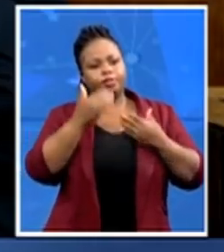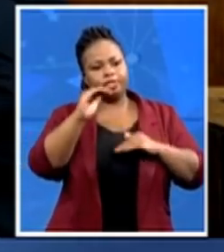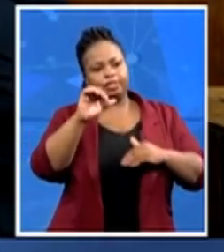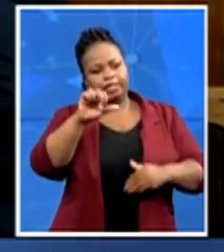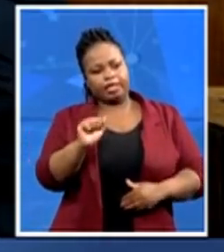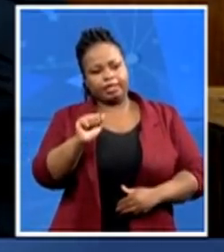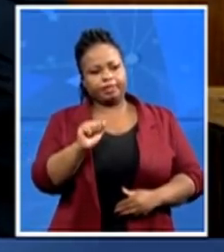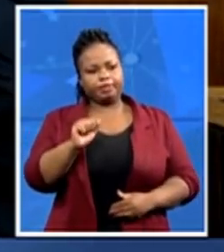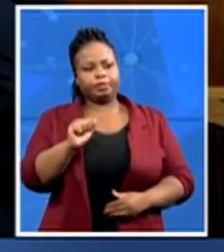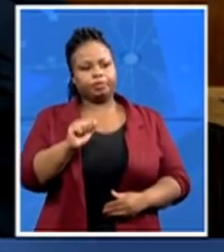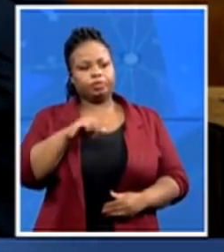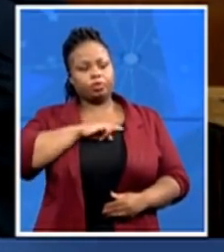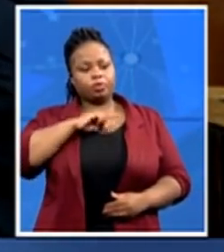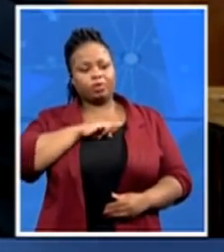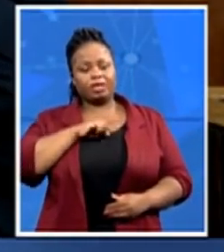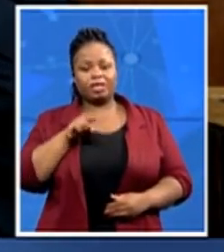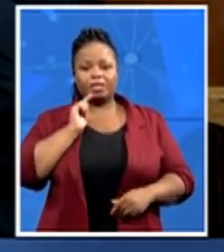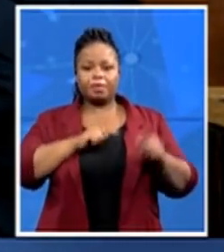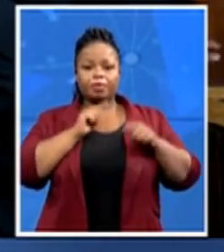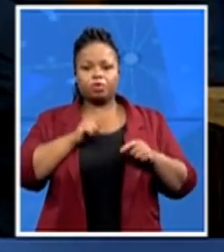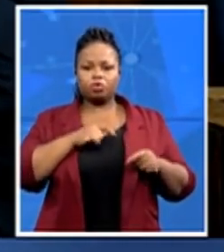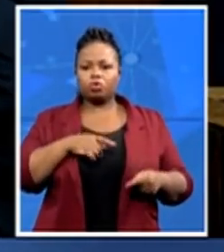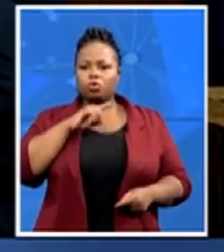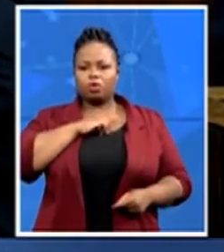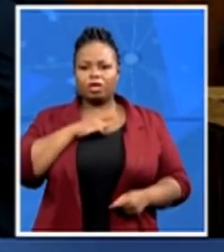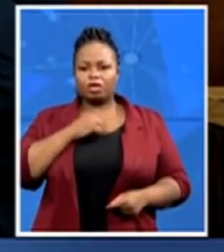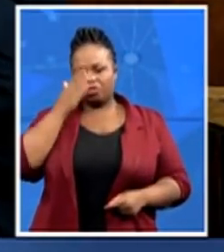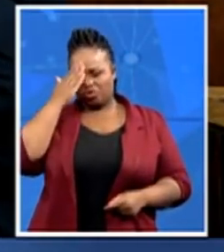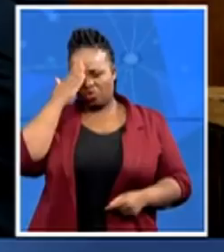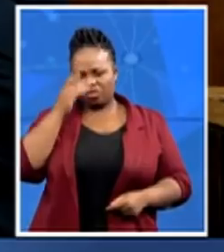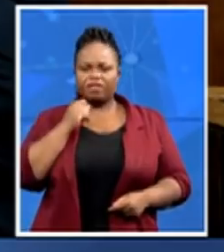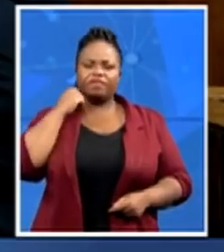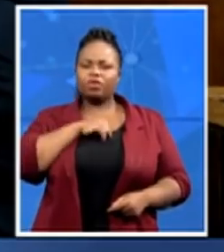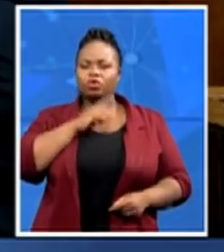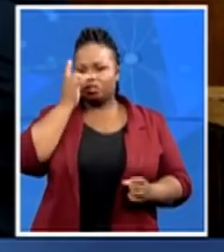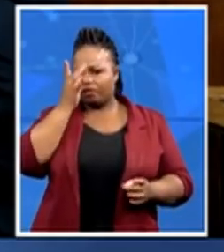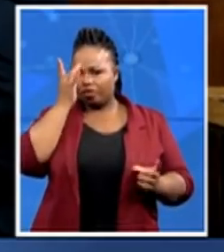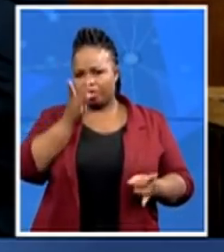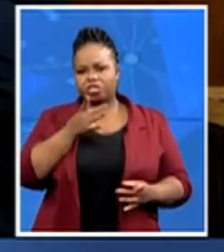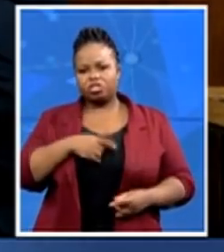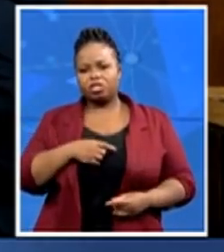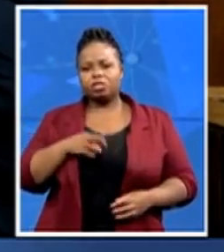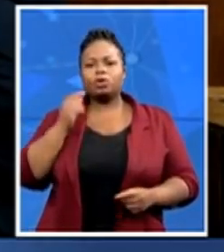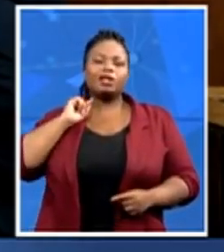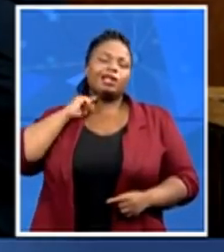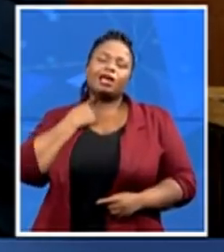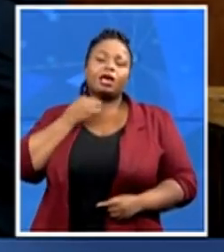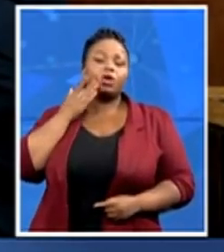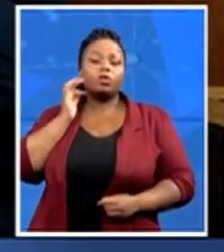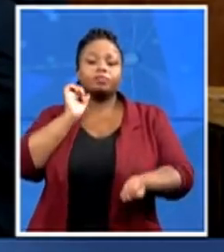accused, knowing it to be false, supplied false information at the time of his arrest or during the bail proceedings. That's not the